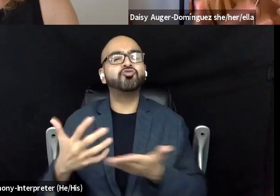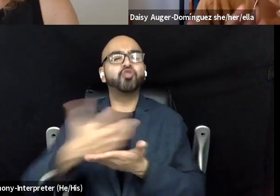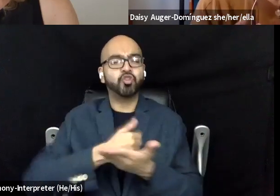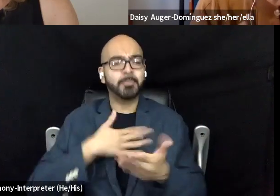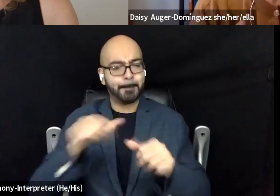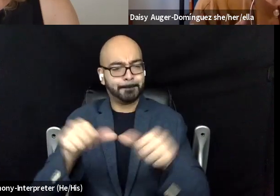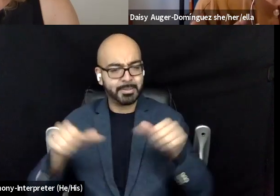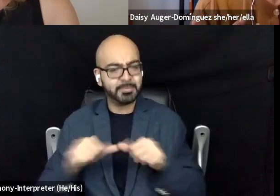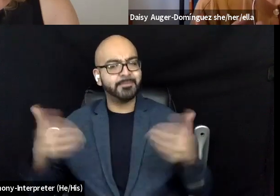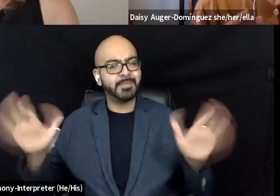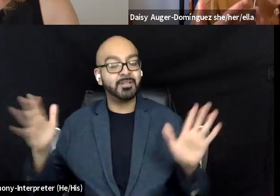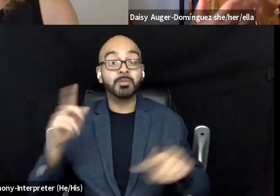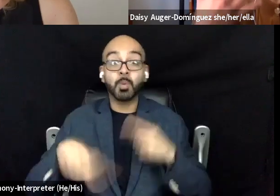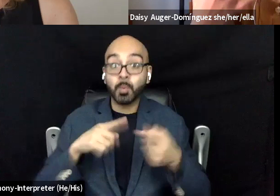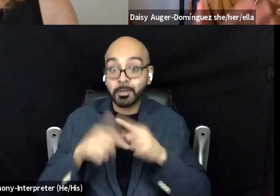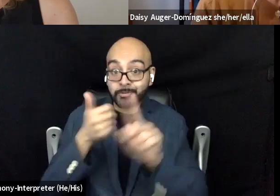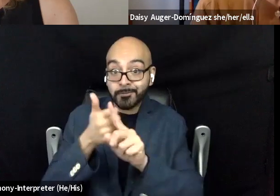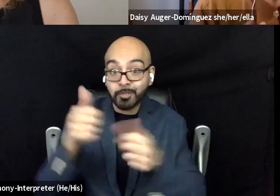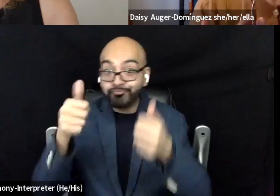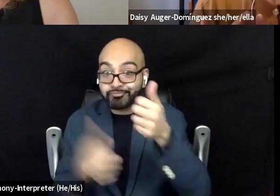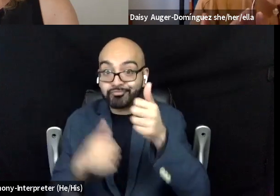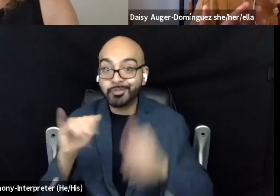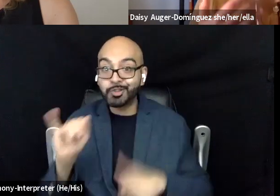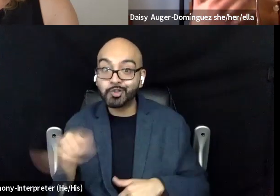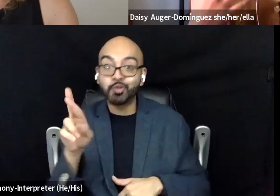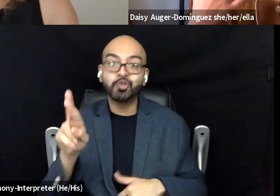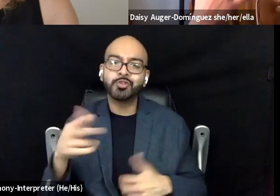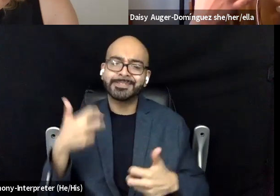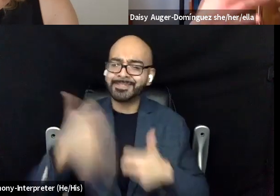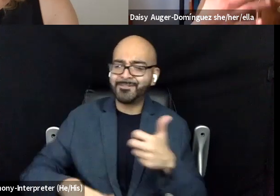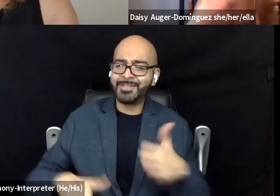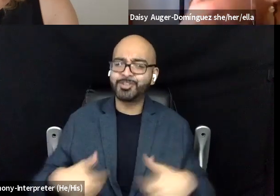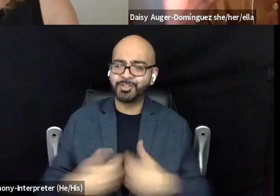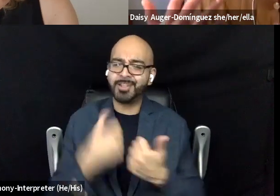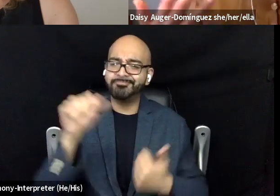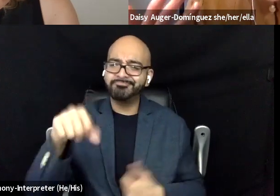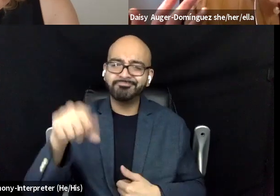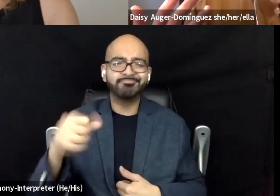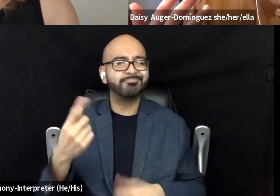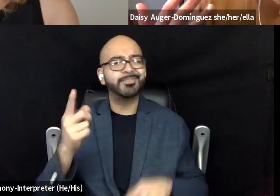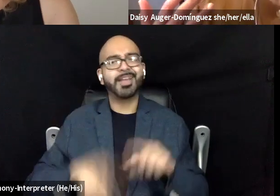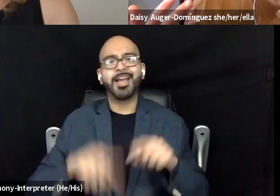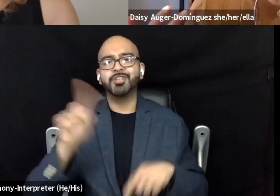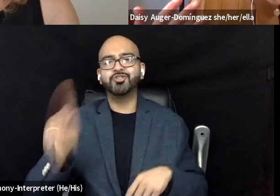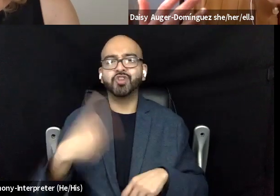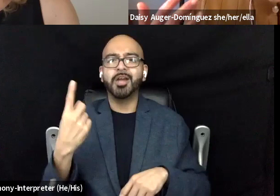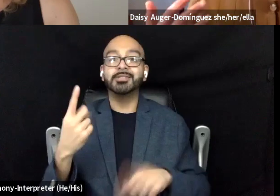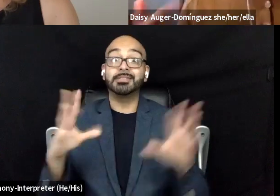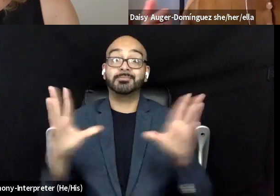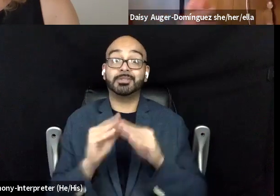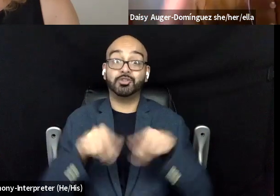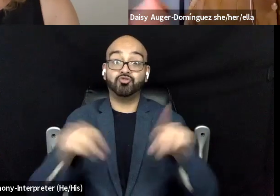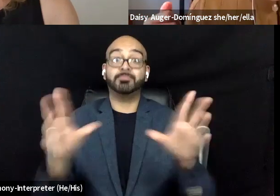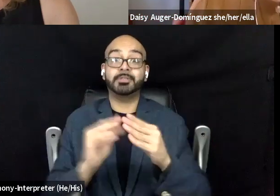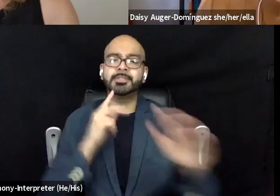it's harder when you're more junior and in more precarious situations where, you know, you can't just sort of get up in the middle of a meeting and say,